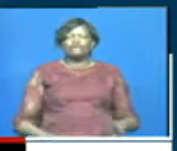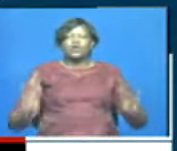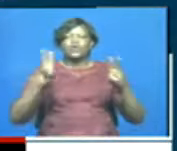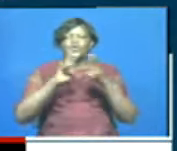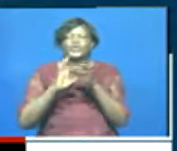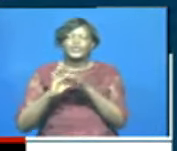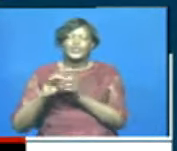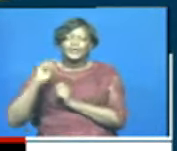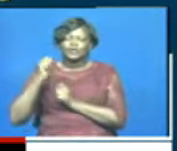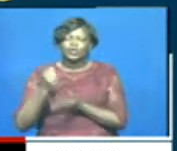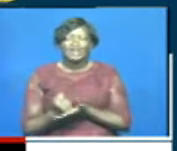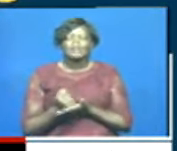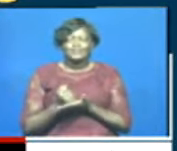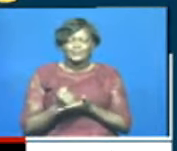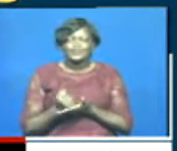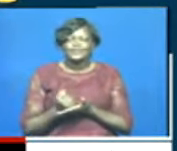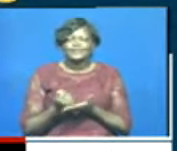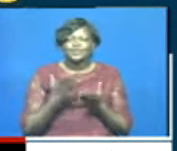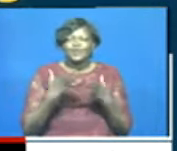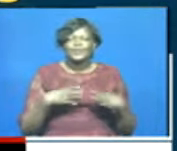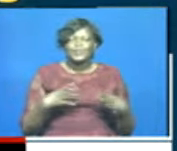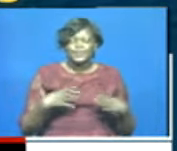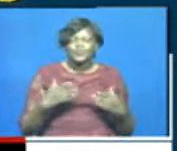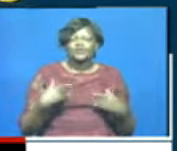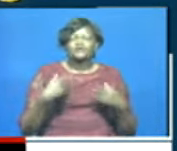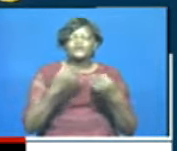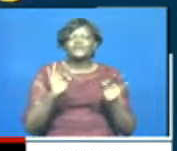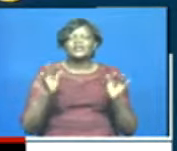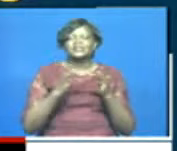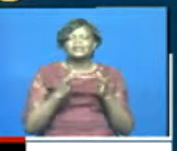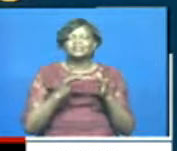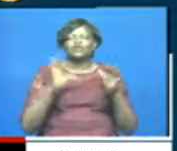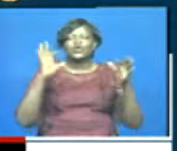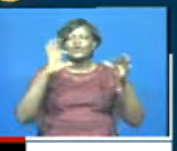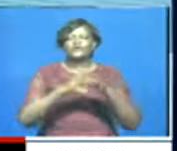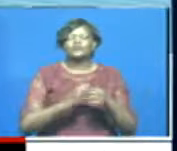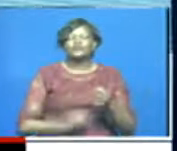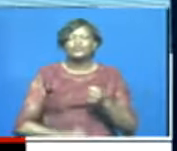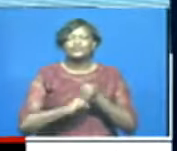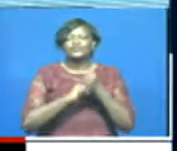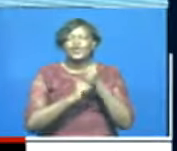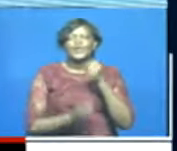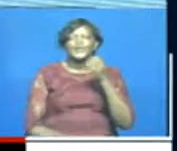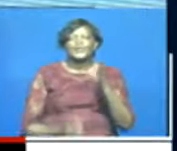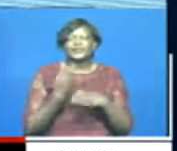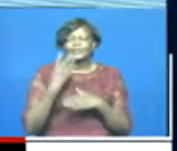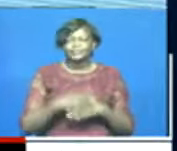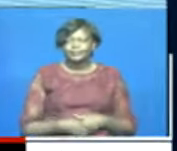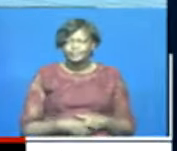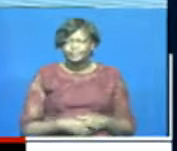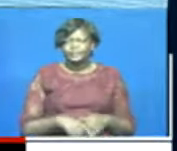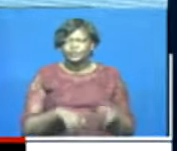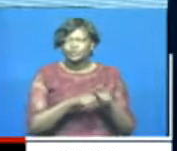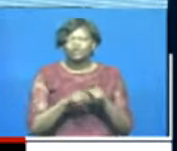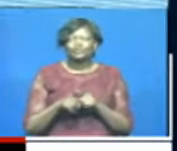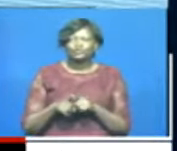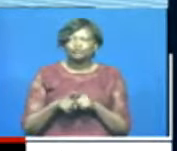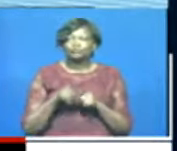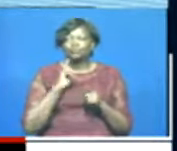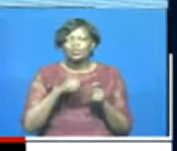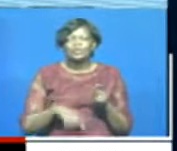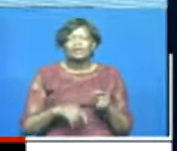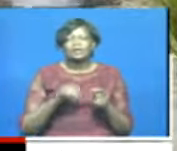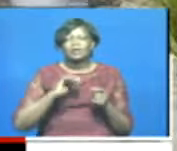enable agripreneurs to leverage on free internet connectivity to boost productivity. He also urges counties to employ